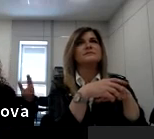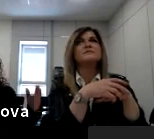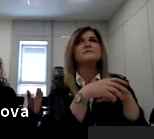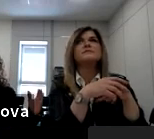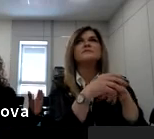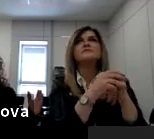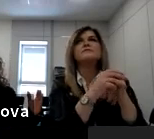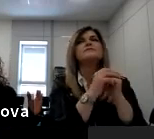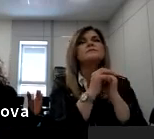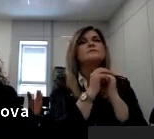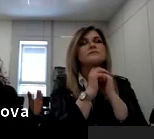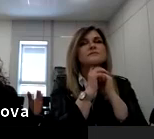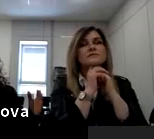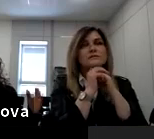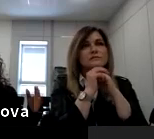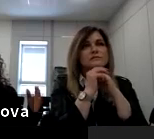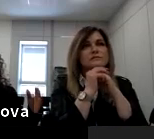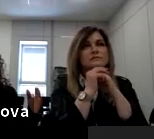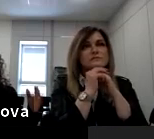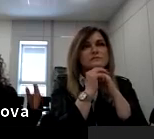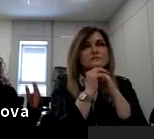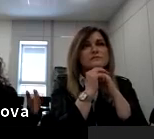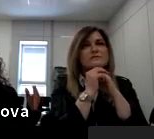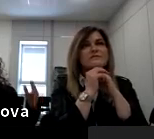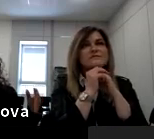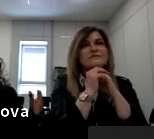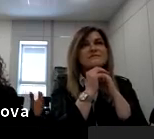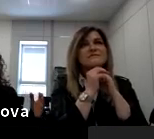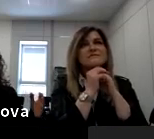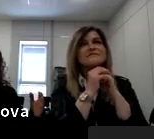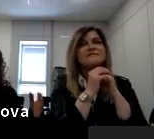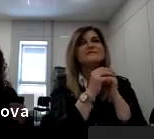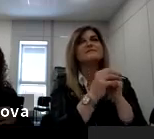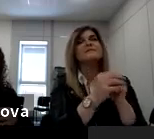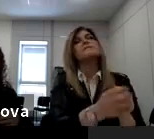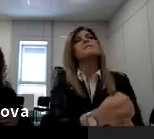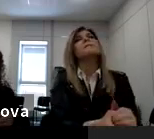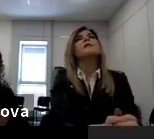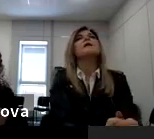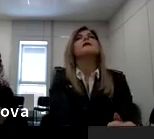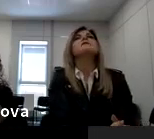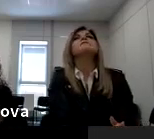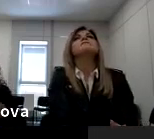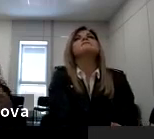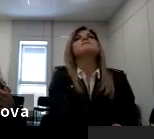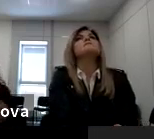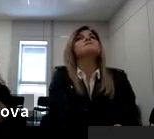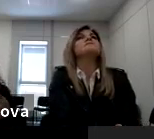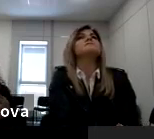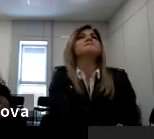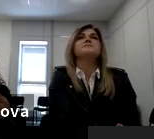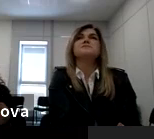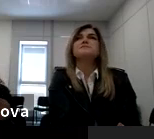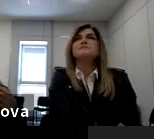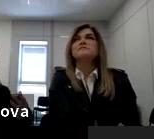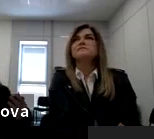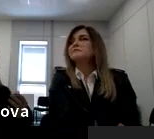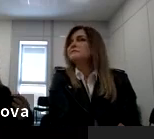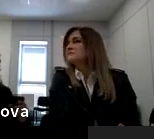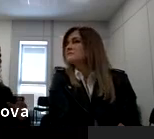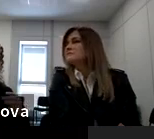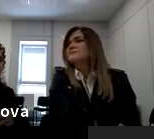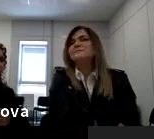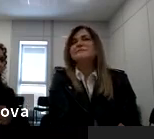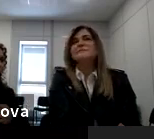and between the poles they are at 25 meters. So you see, it was very, very